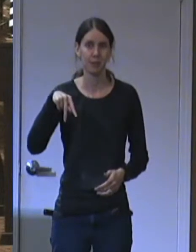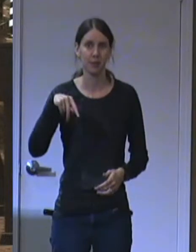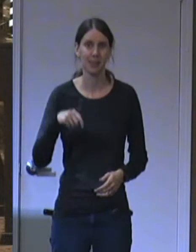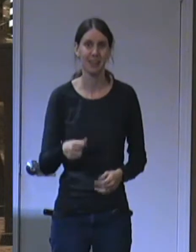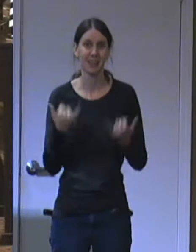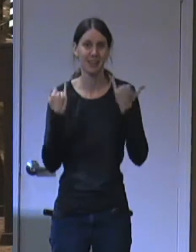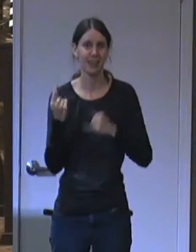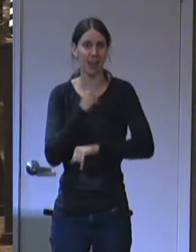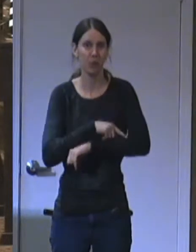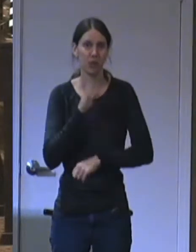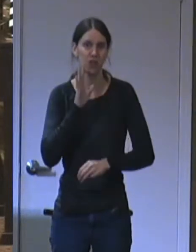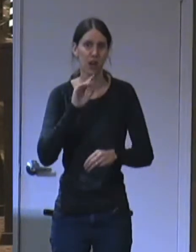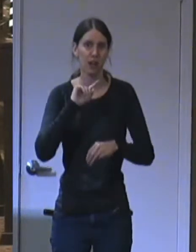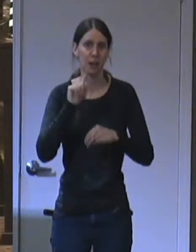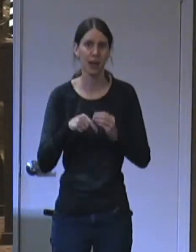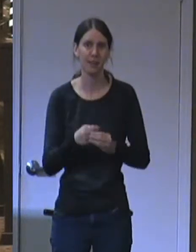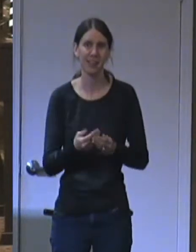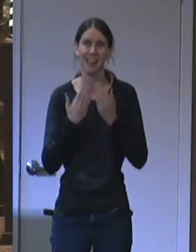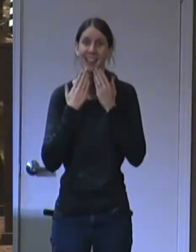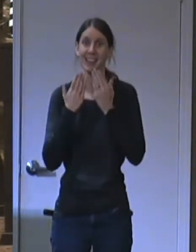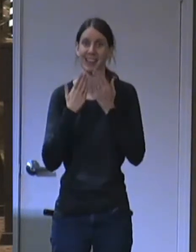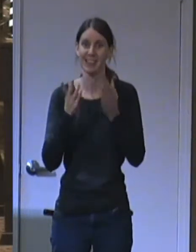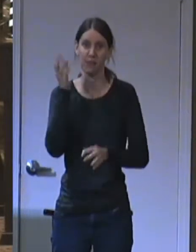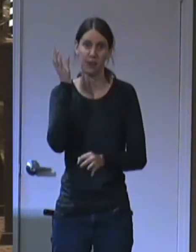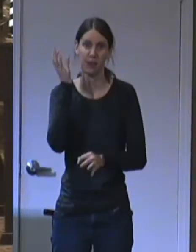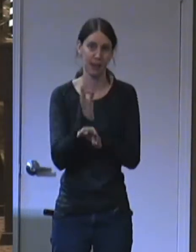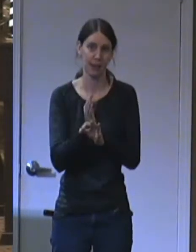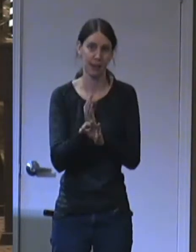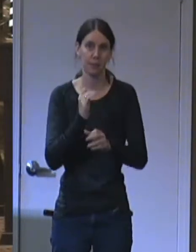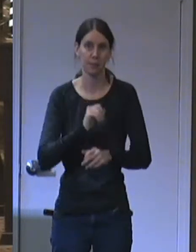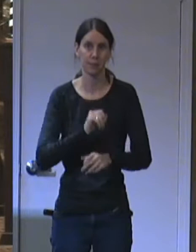Thanksgiving faith. Thanksgiving faith.